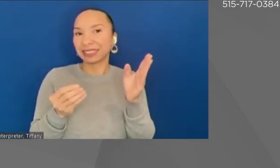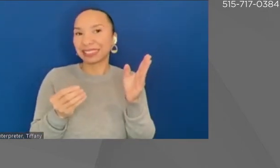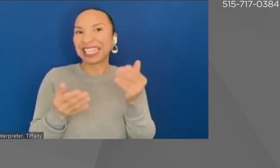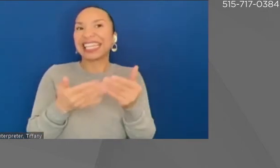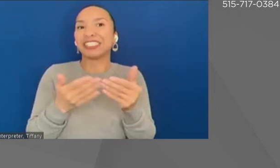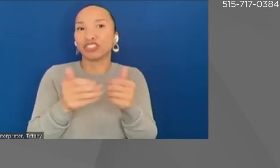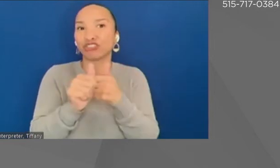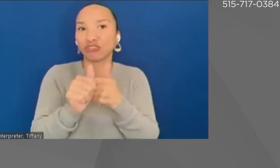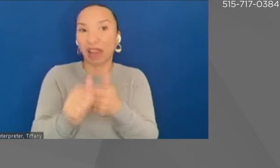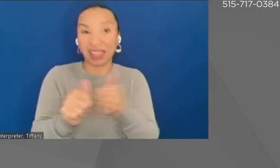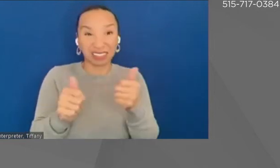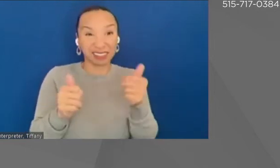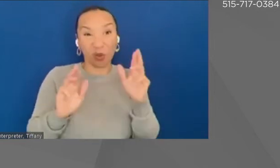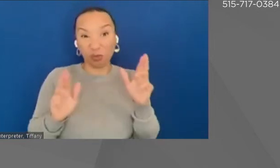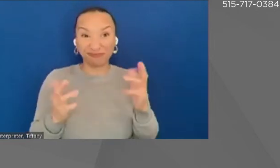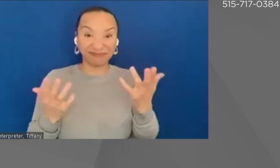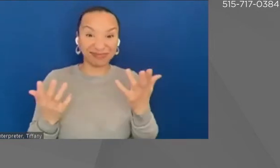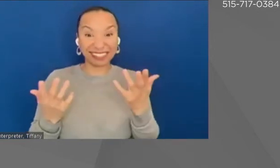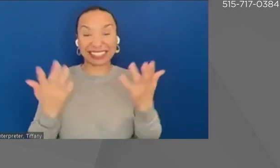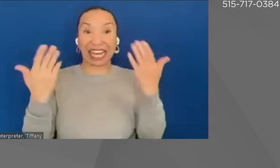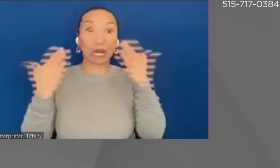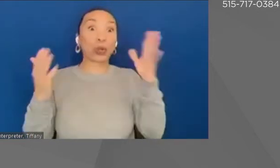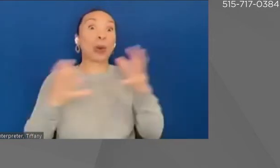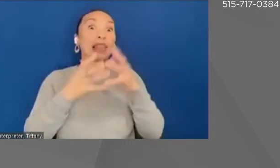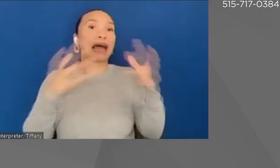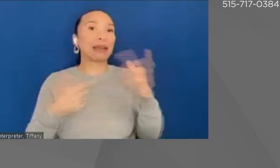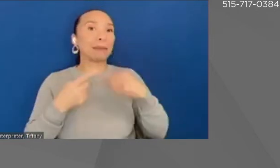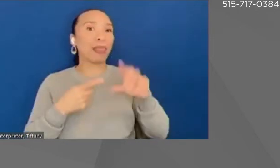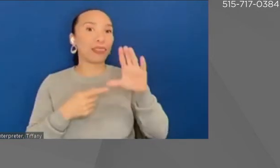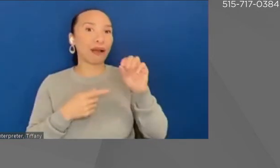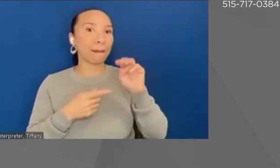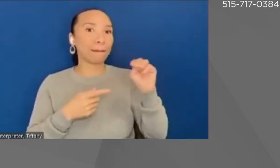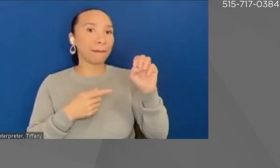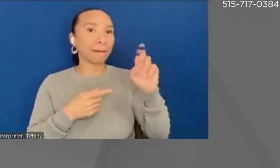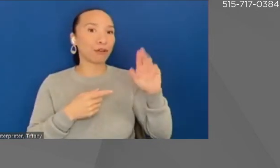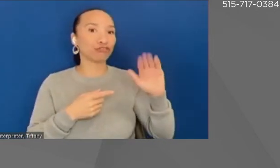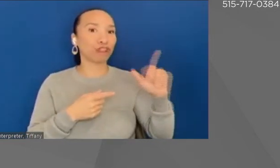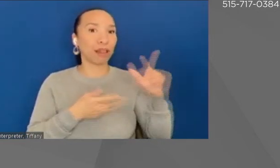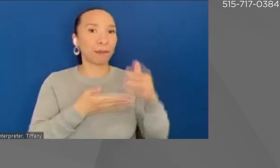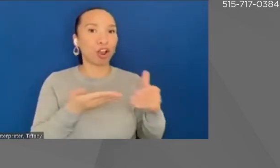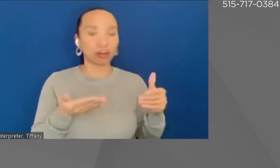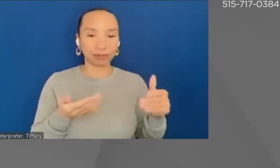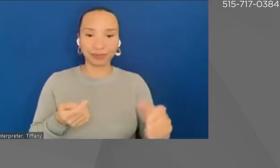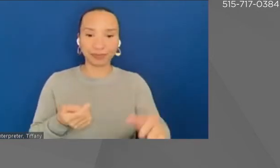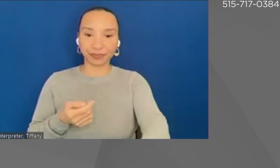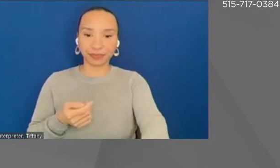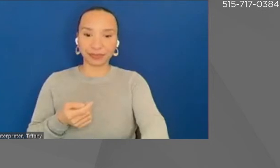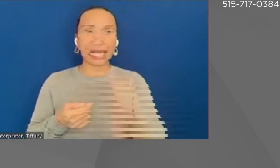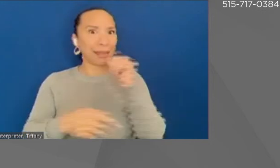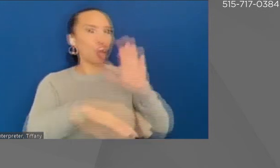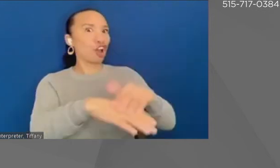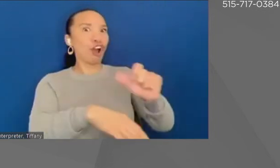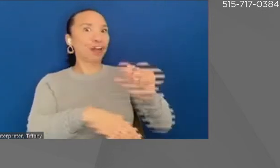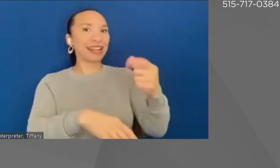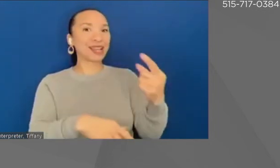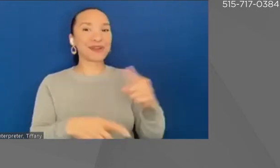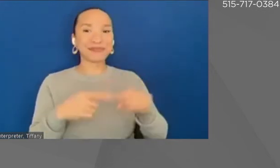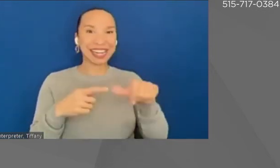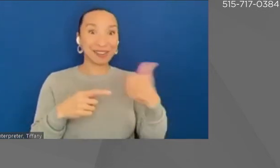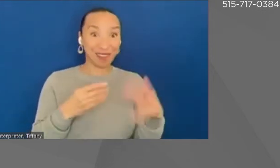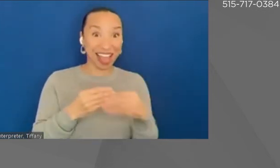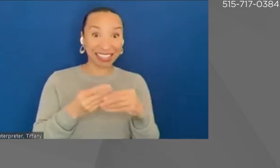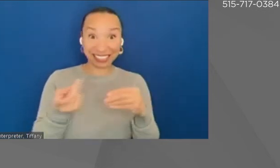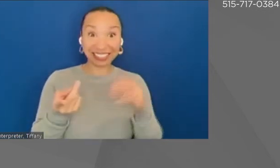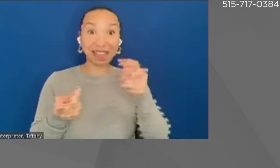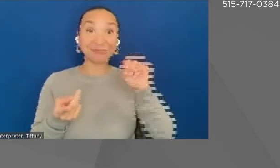answer there. Sorry, I don't have a commercial key. No, thank you. Does anybody else have, I won't call on anybody, does anybody else have a strong, yep, go